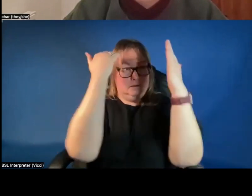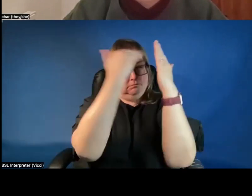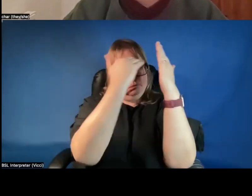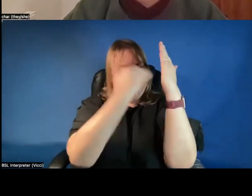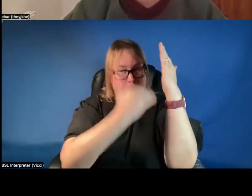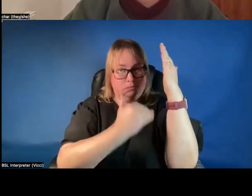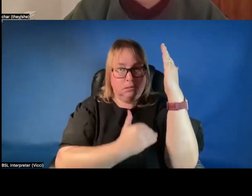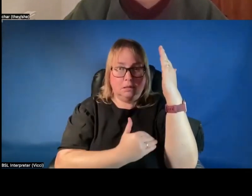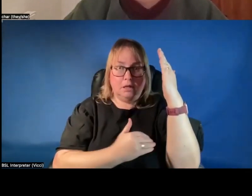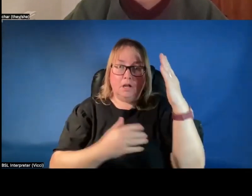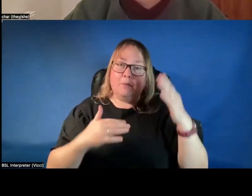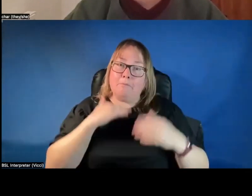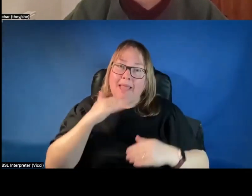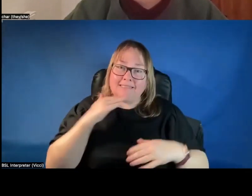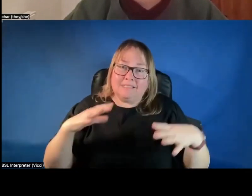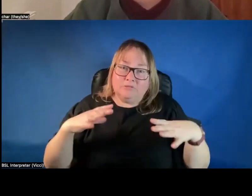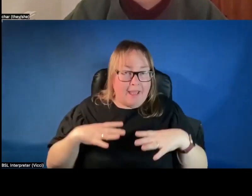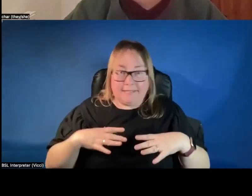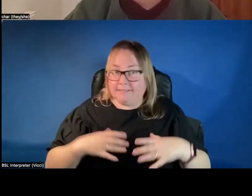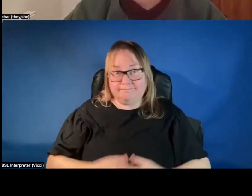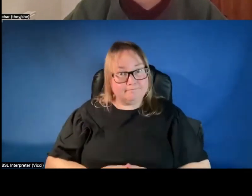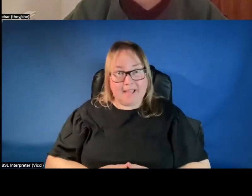creative practice.